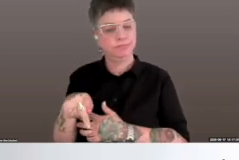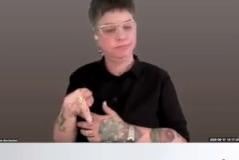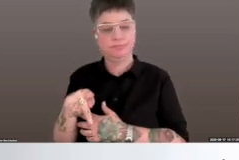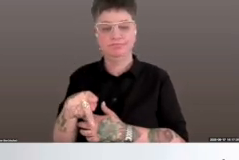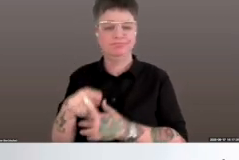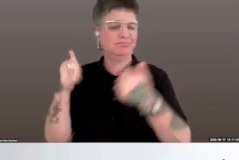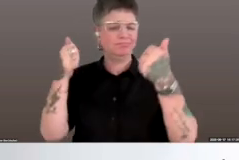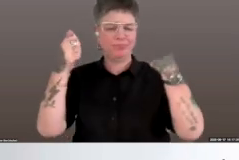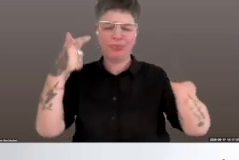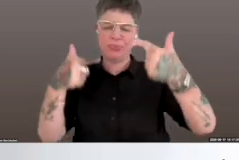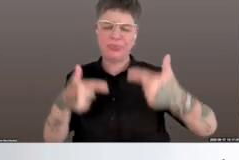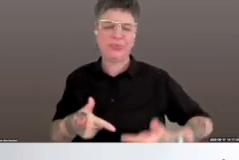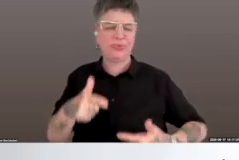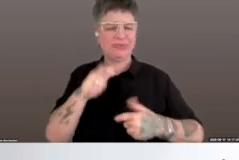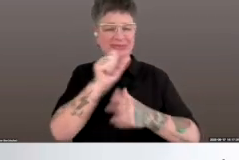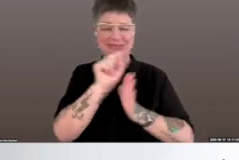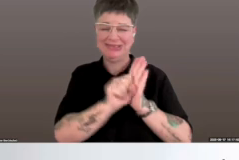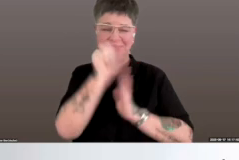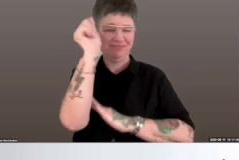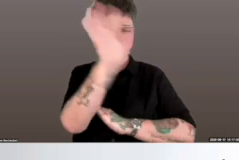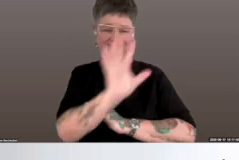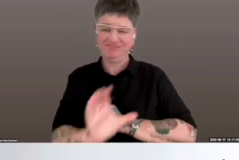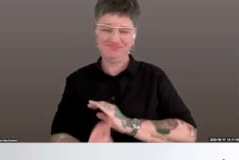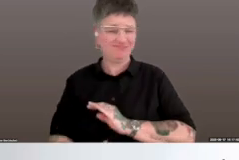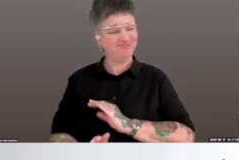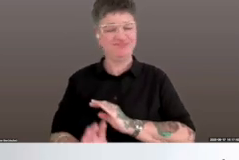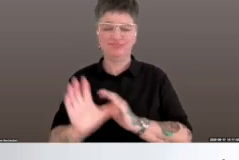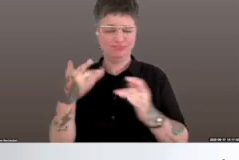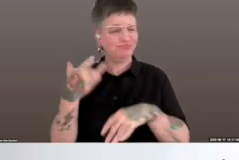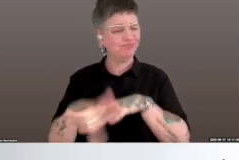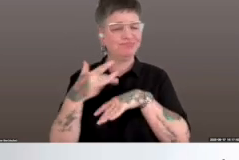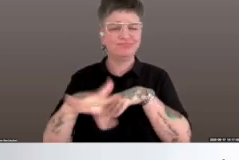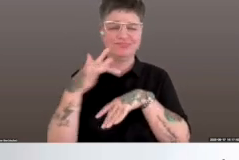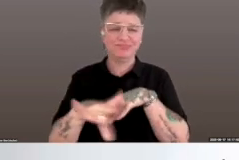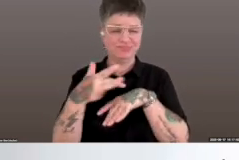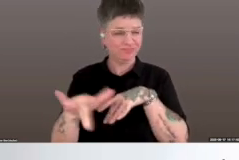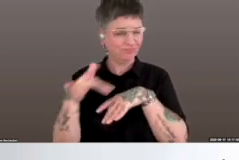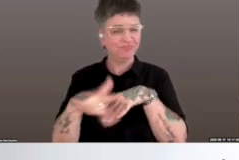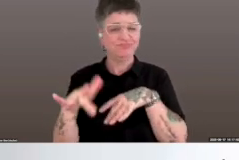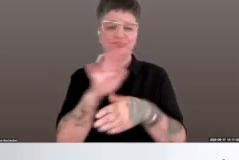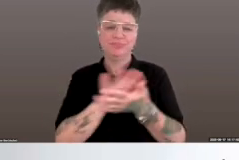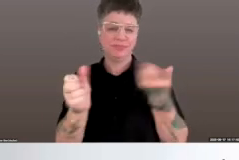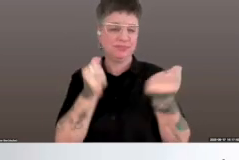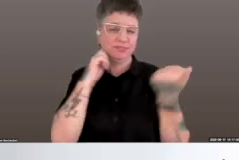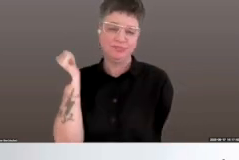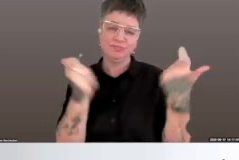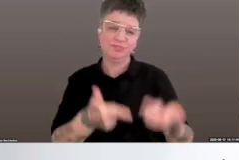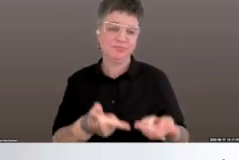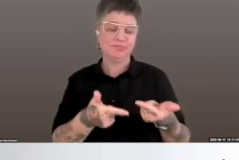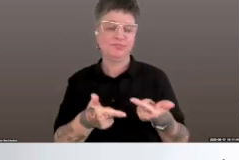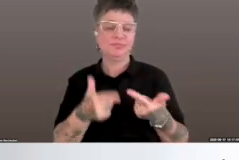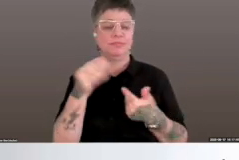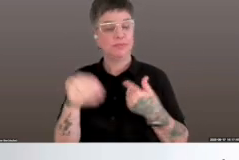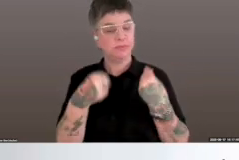state and is accepting applications for non-scrap options to participants living in regional Clean Cars for All regions. In addition to